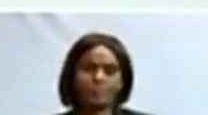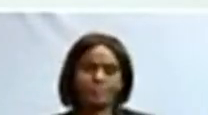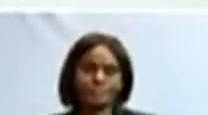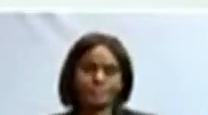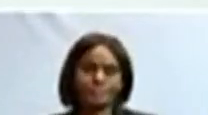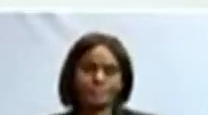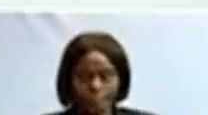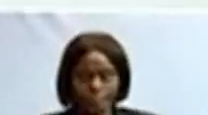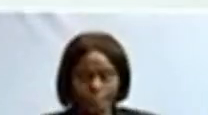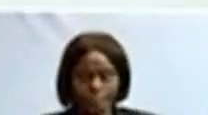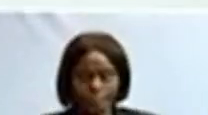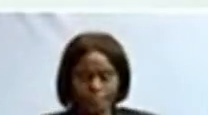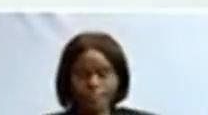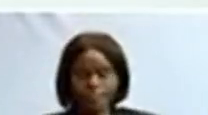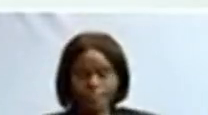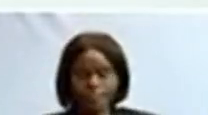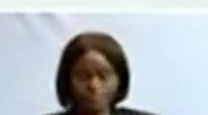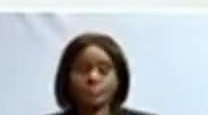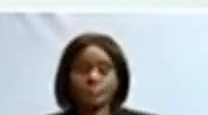Cause of query.